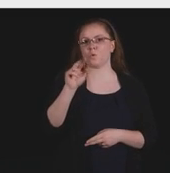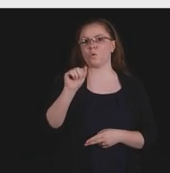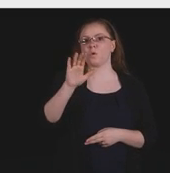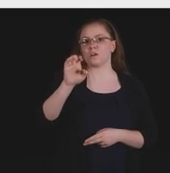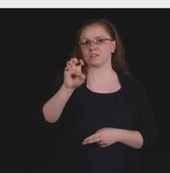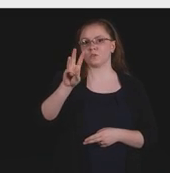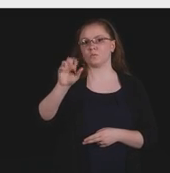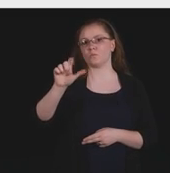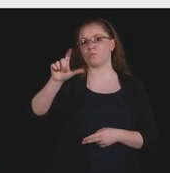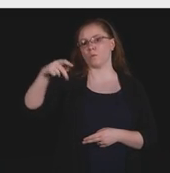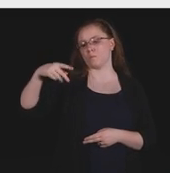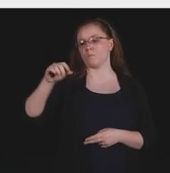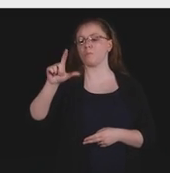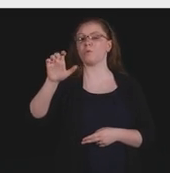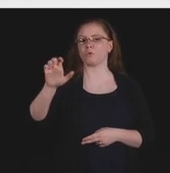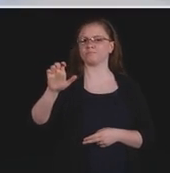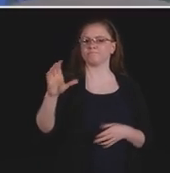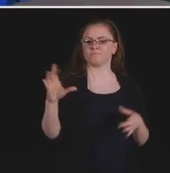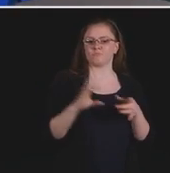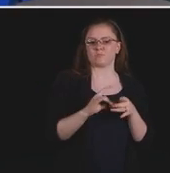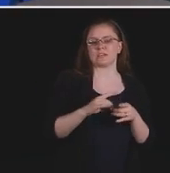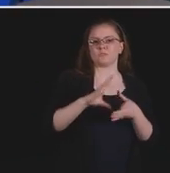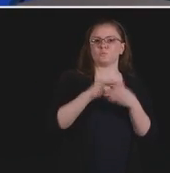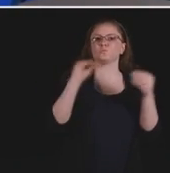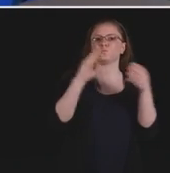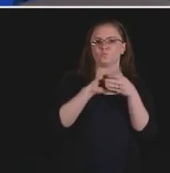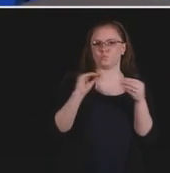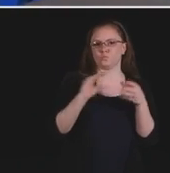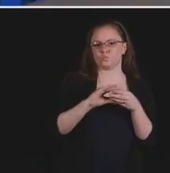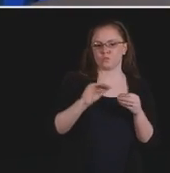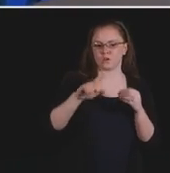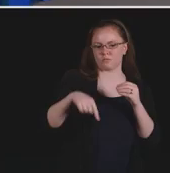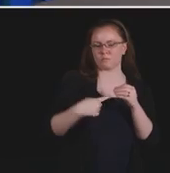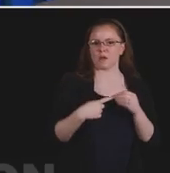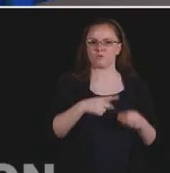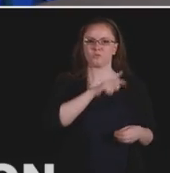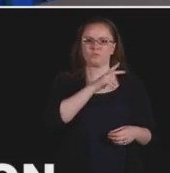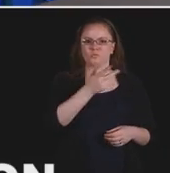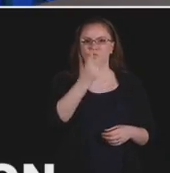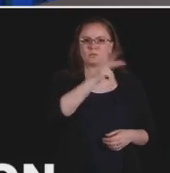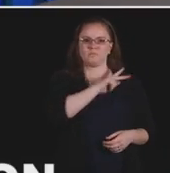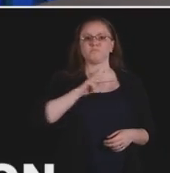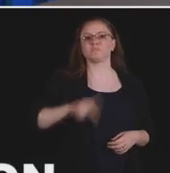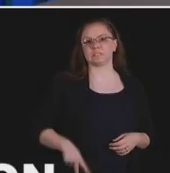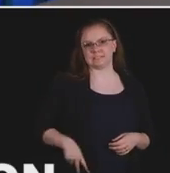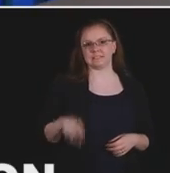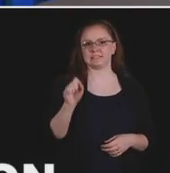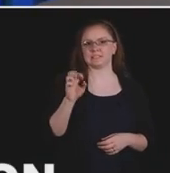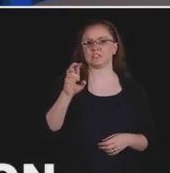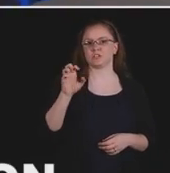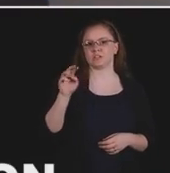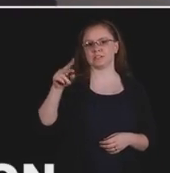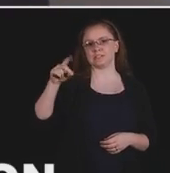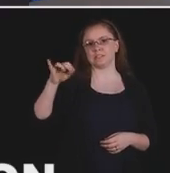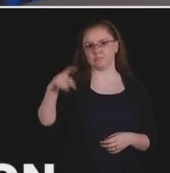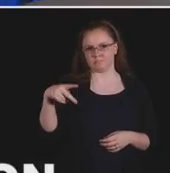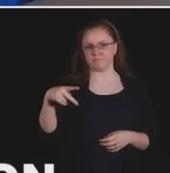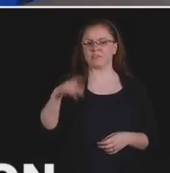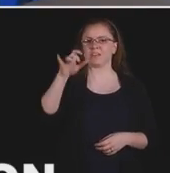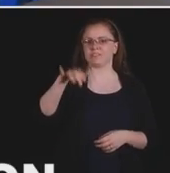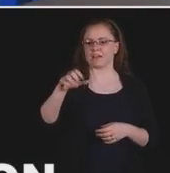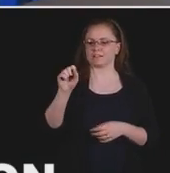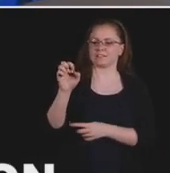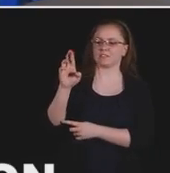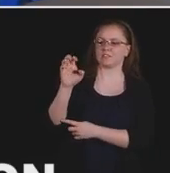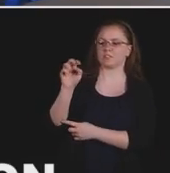a Persian tale, Three Princes of Serendip. Serendip is the ancient name for